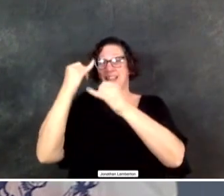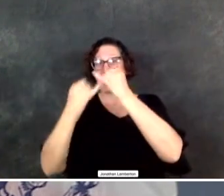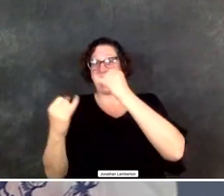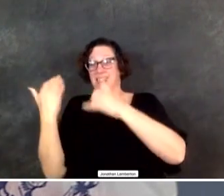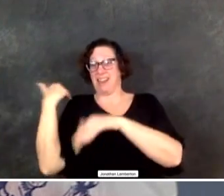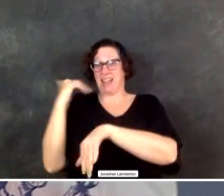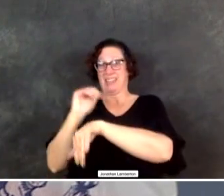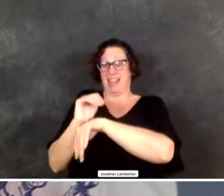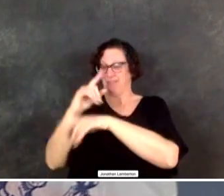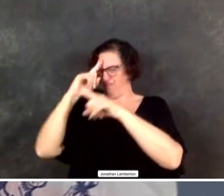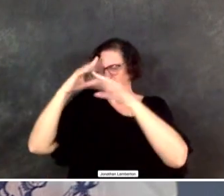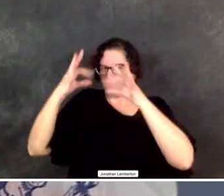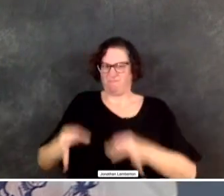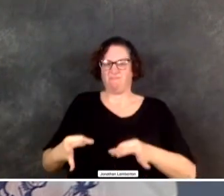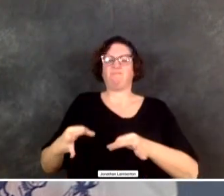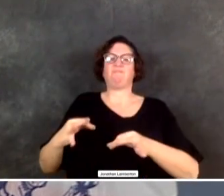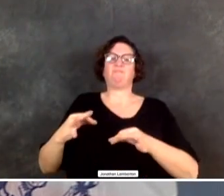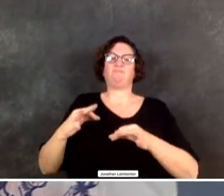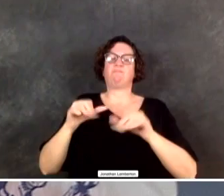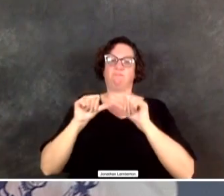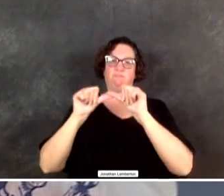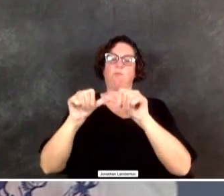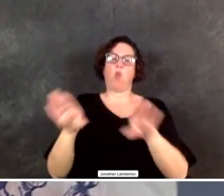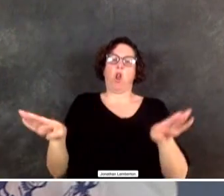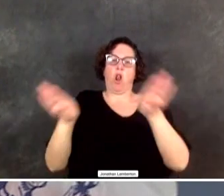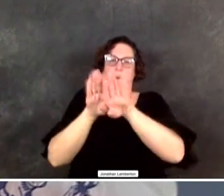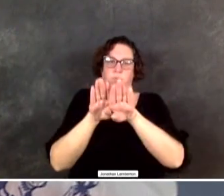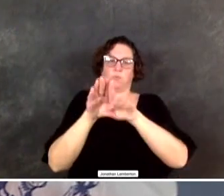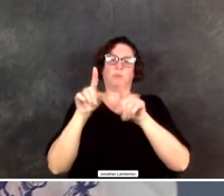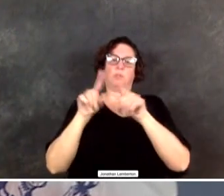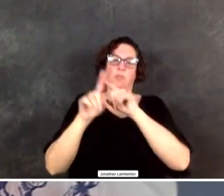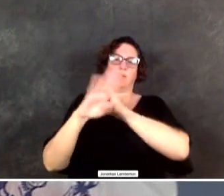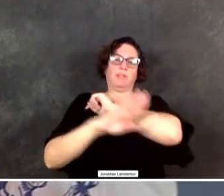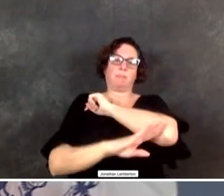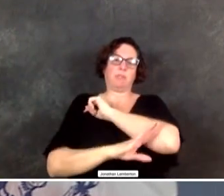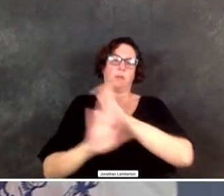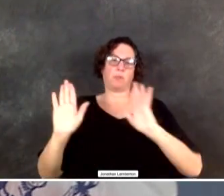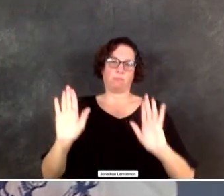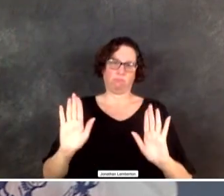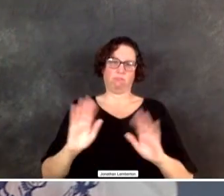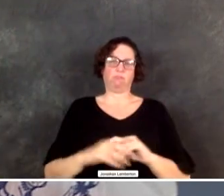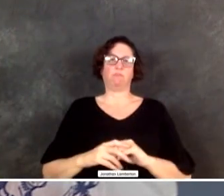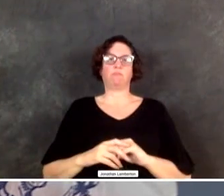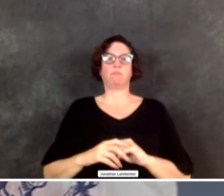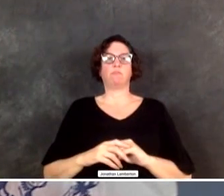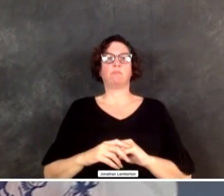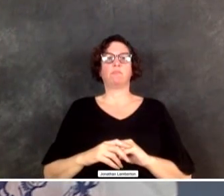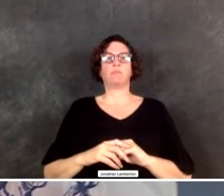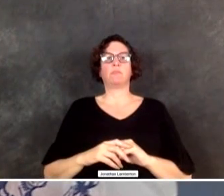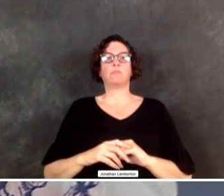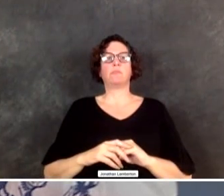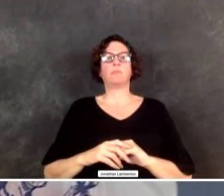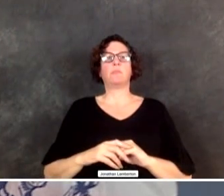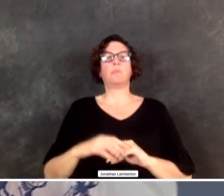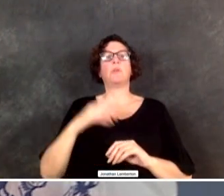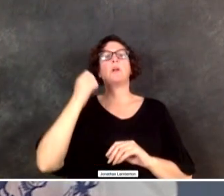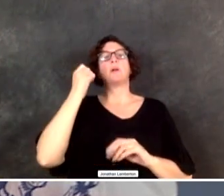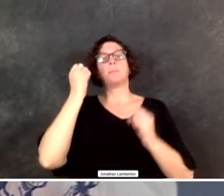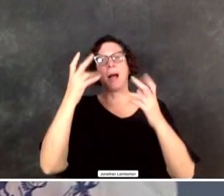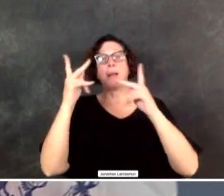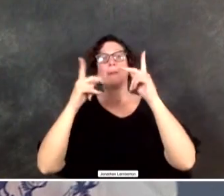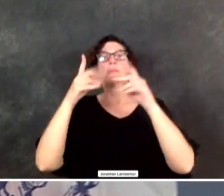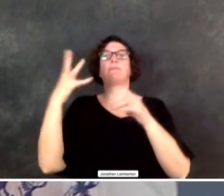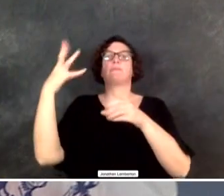conversations with the chancellor, with our health leadership, and as I said, with Dr. Fauci last night.